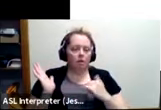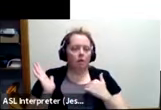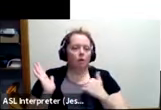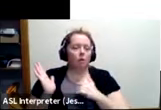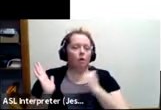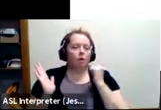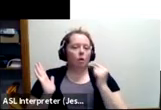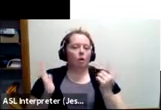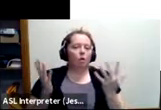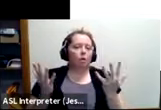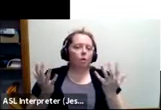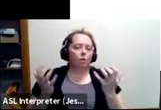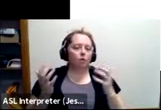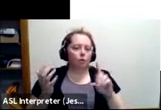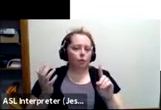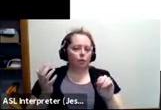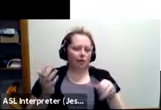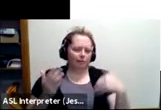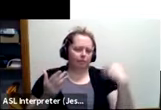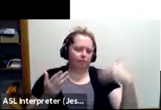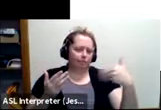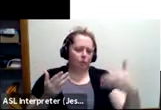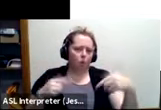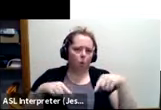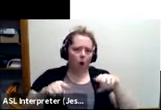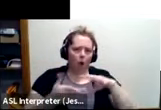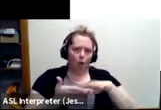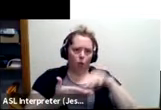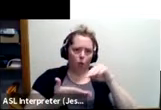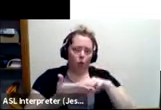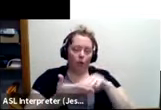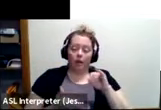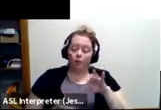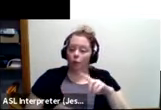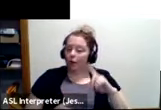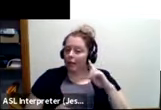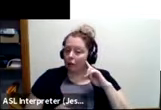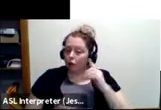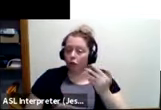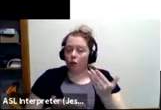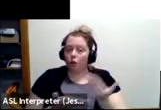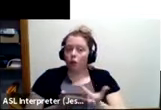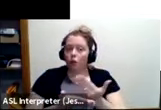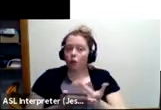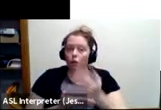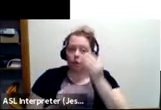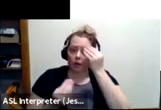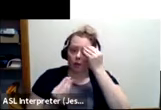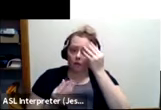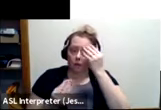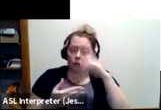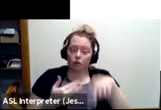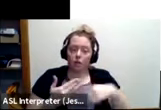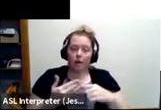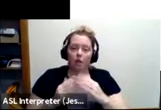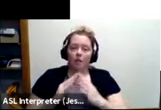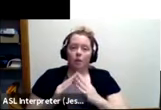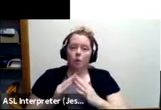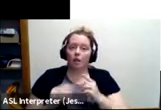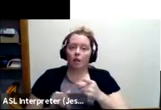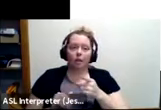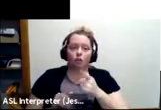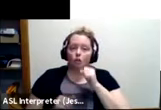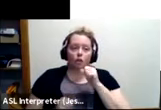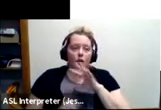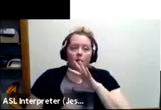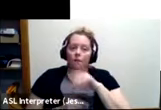learning. So when you hear a new piece of information about a community that you're not a part of, instead of saying